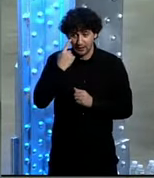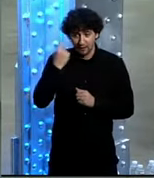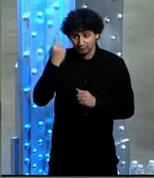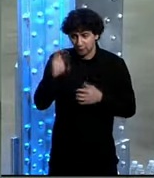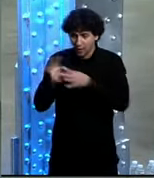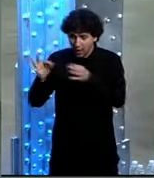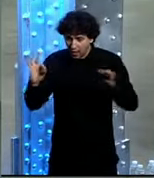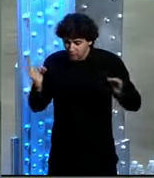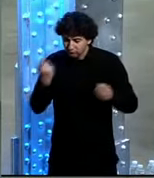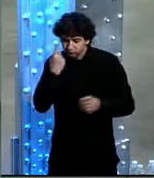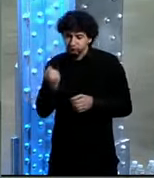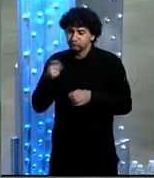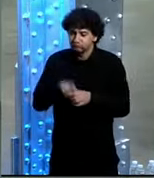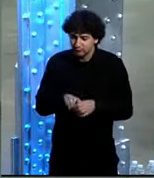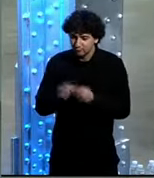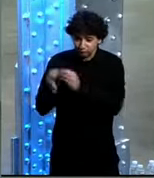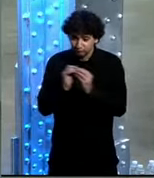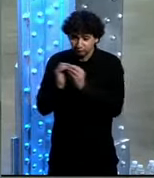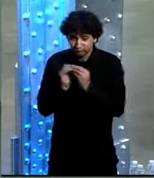you can interact, and you can